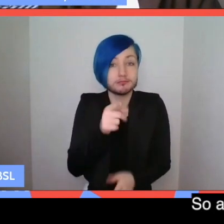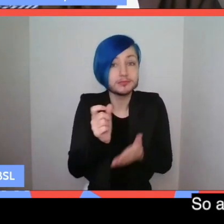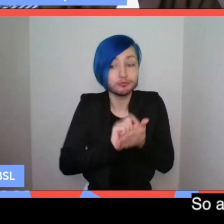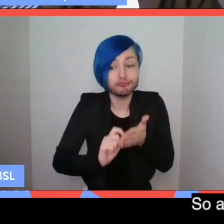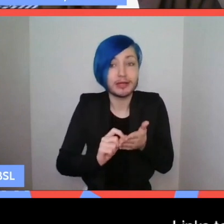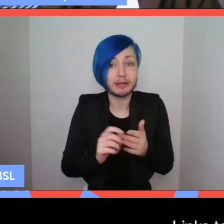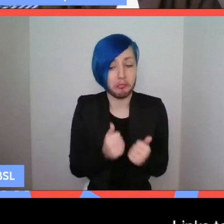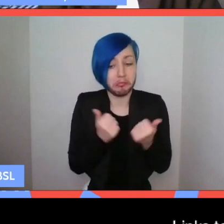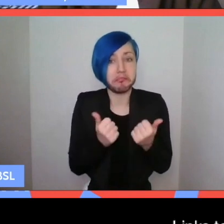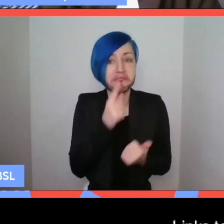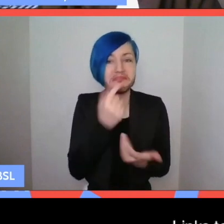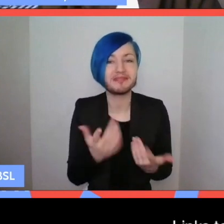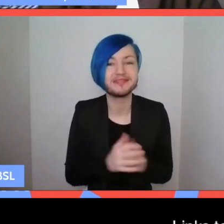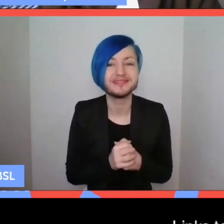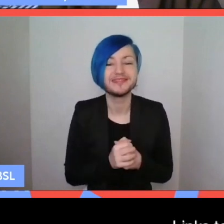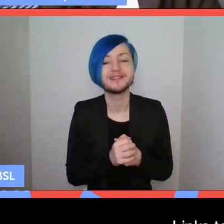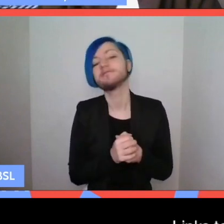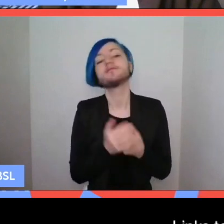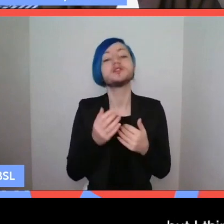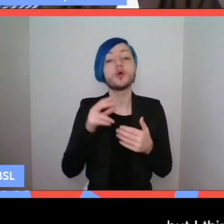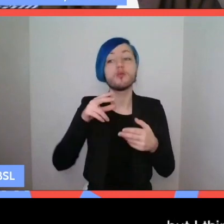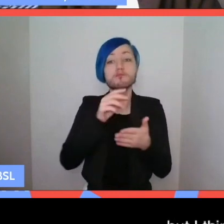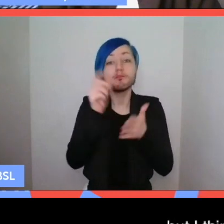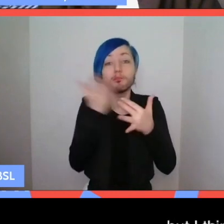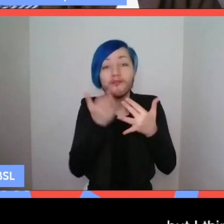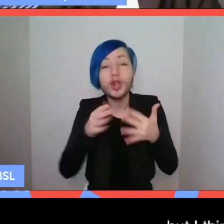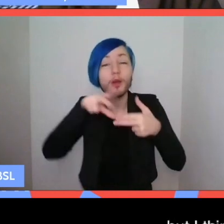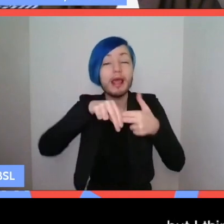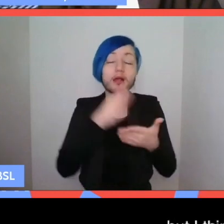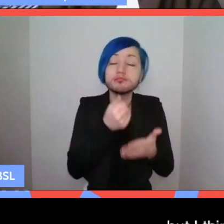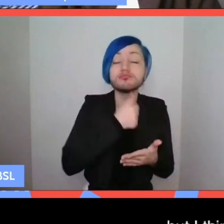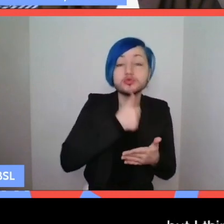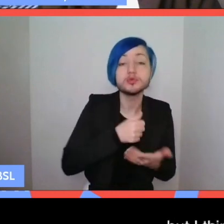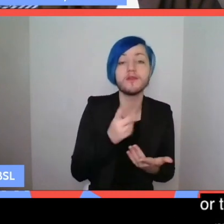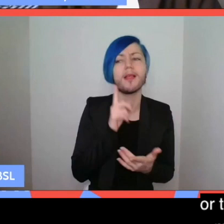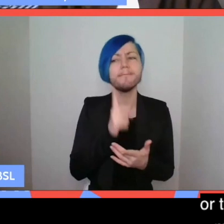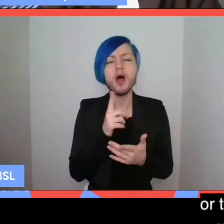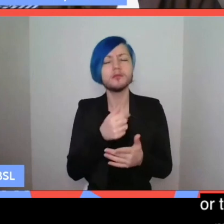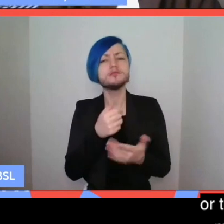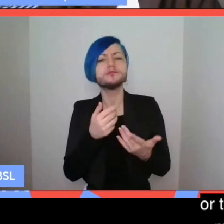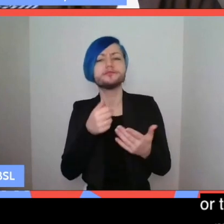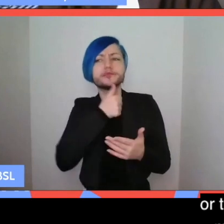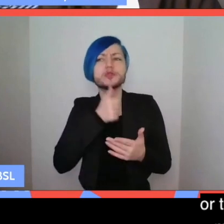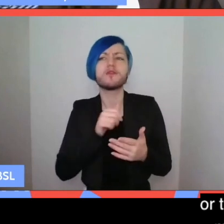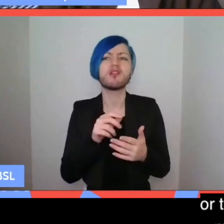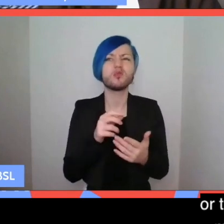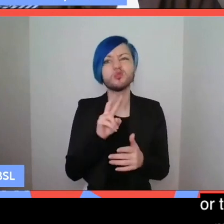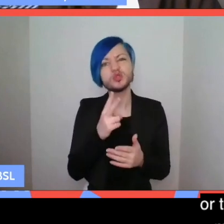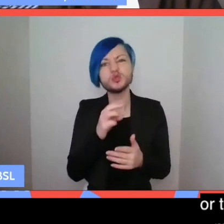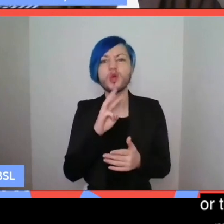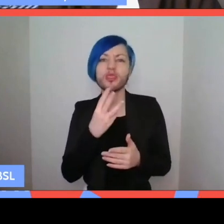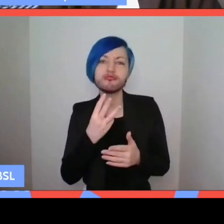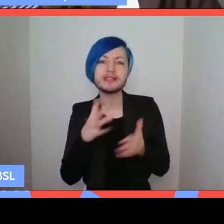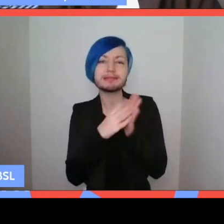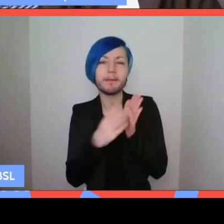best work. Links to portfolios are very useful, but I think it's better to highlight 2 or 3 of your strongest, most relevant